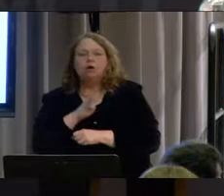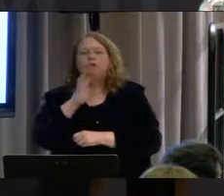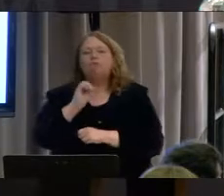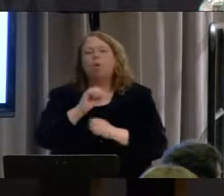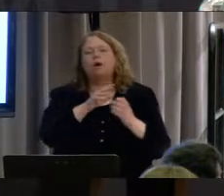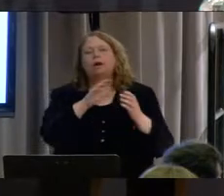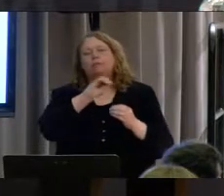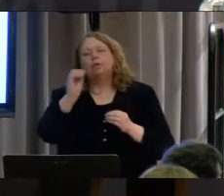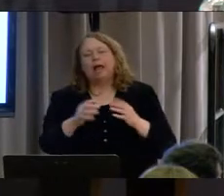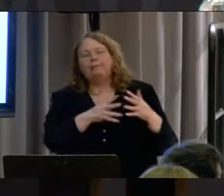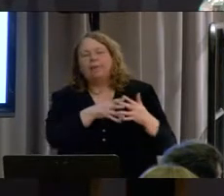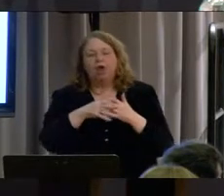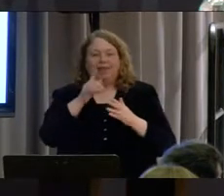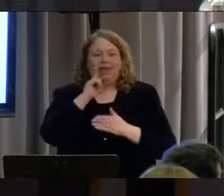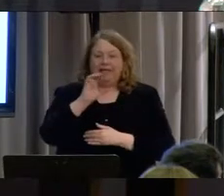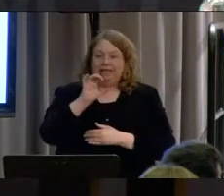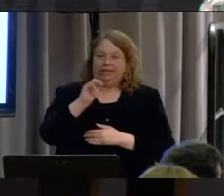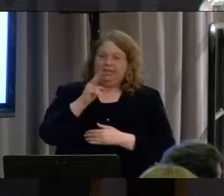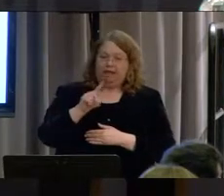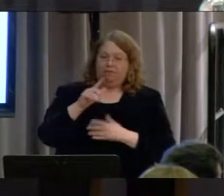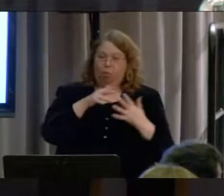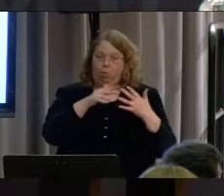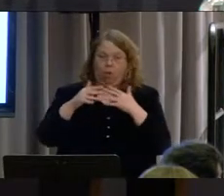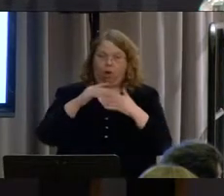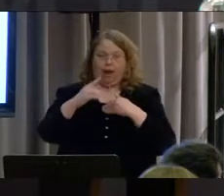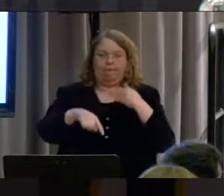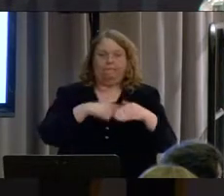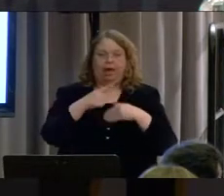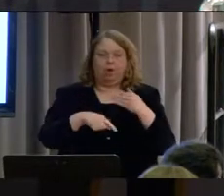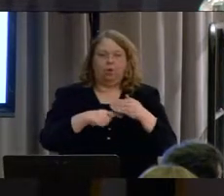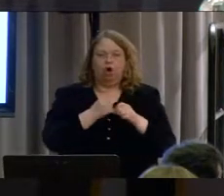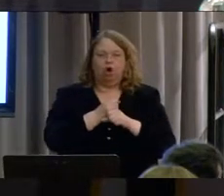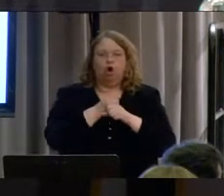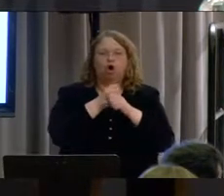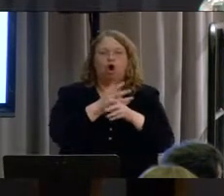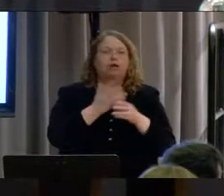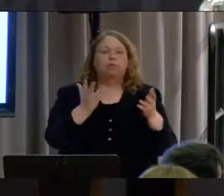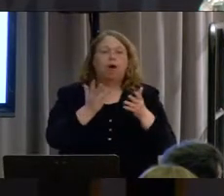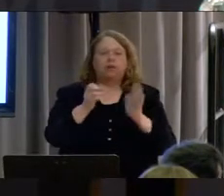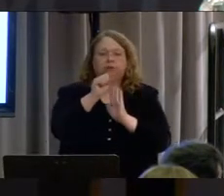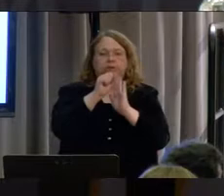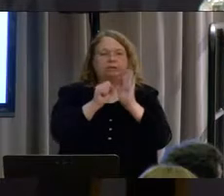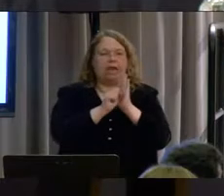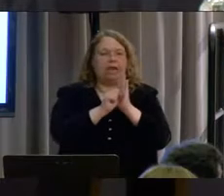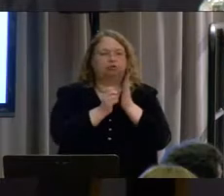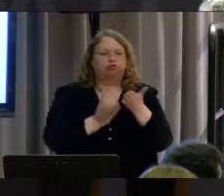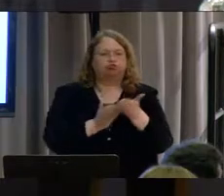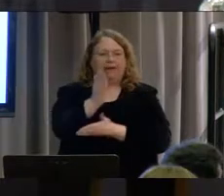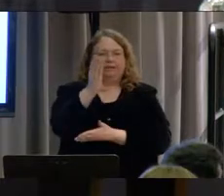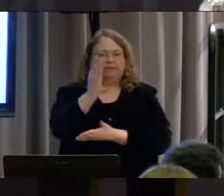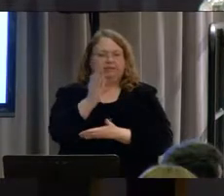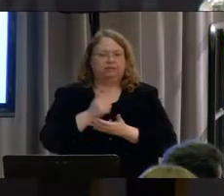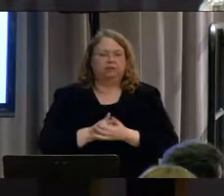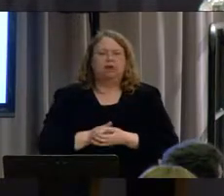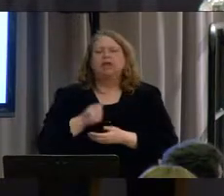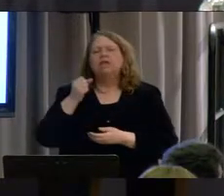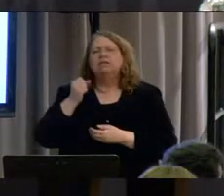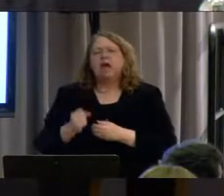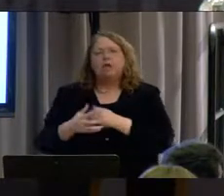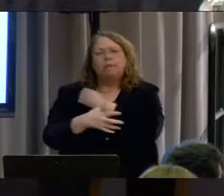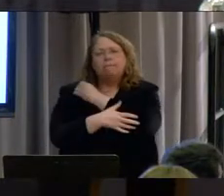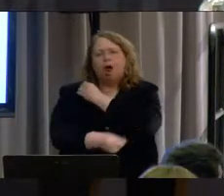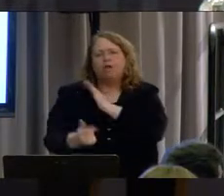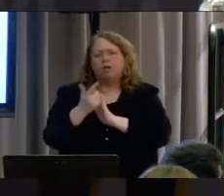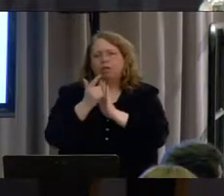of Americans still believe the Civil War was about or caused by states' rights. Southern Poverty Law Center did a study